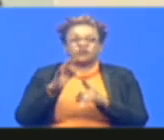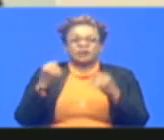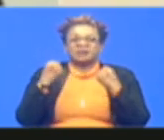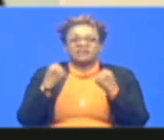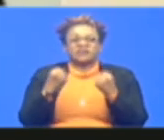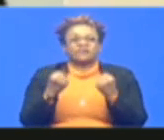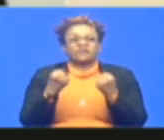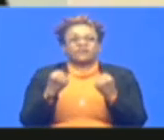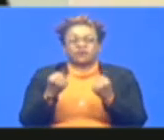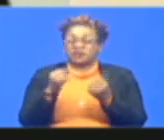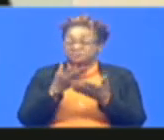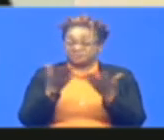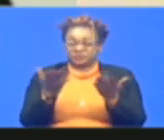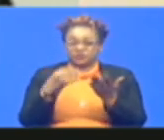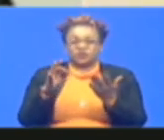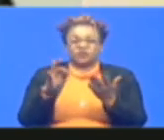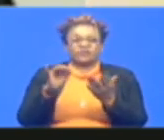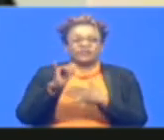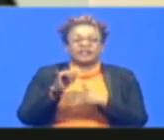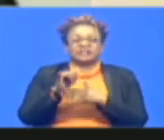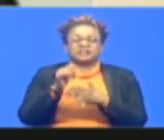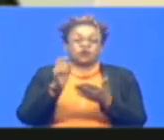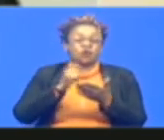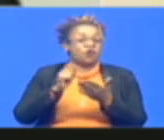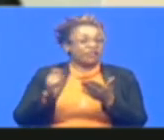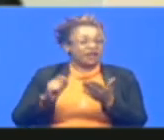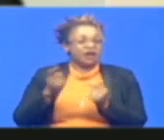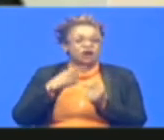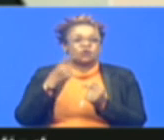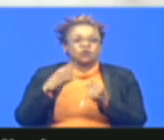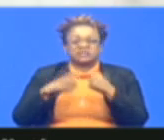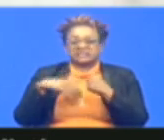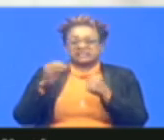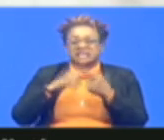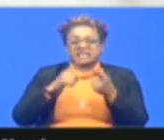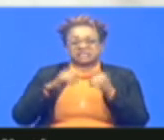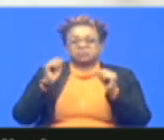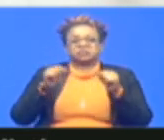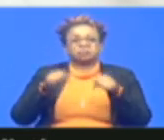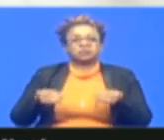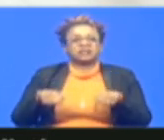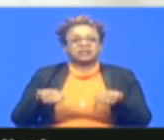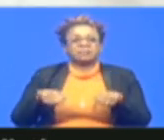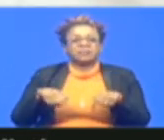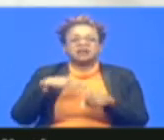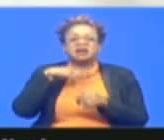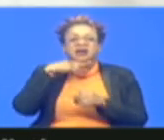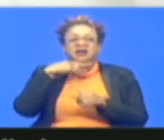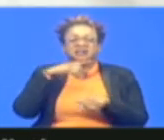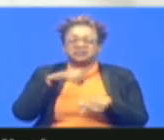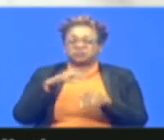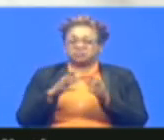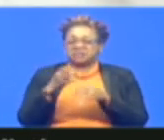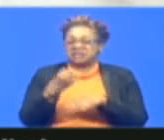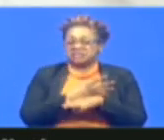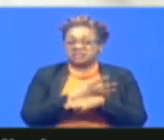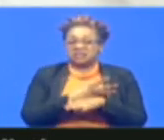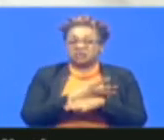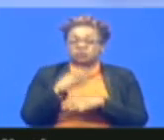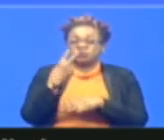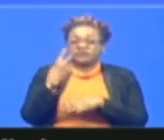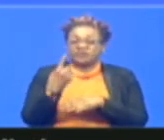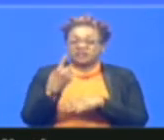animated doodle of the late author, who would have been 60 years old today. She passed away after a long battle with cancer on the 21st